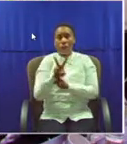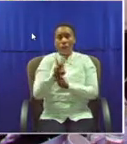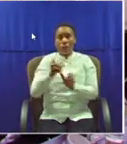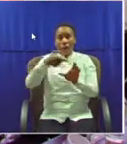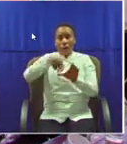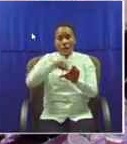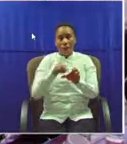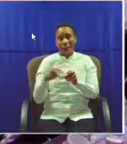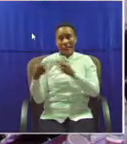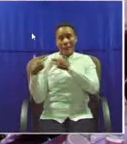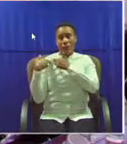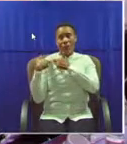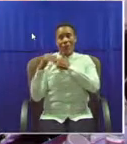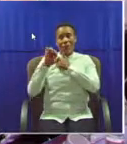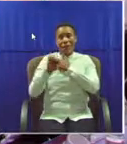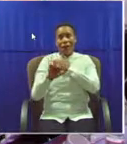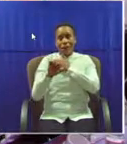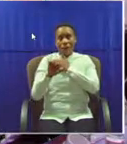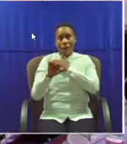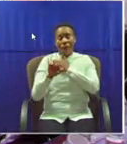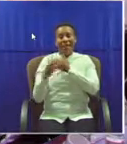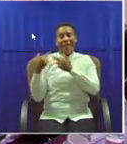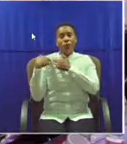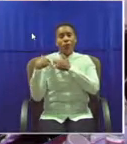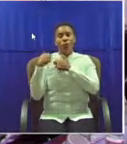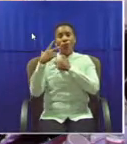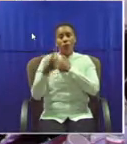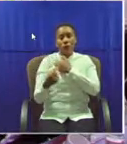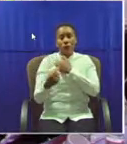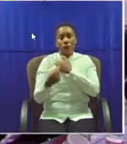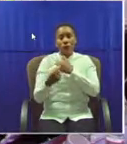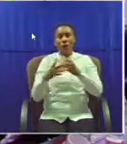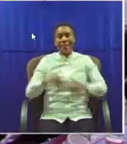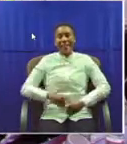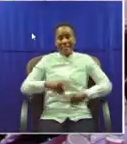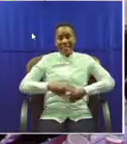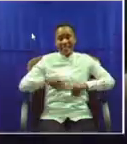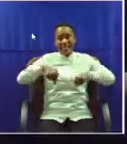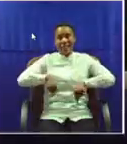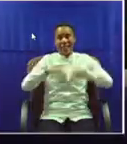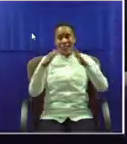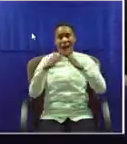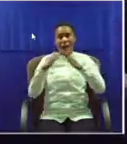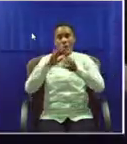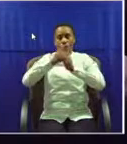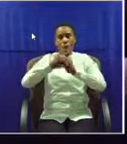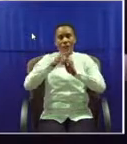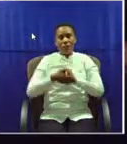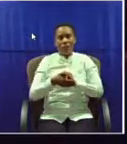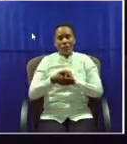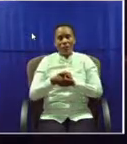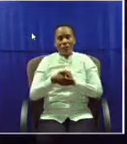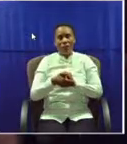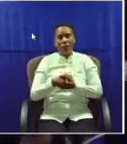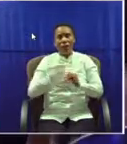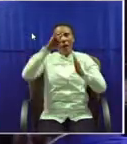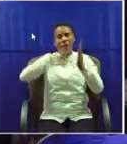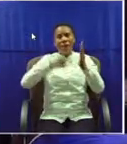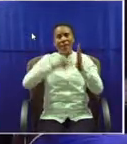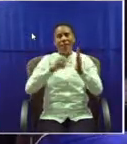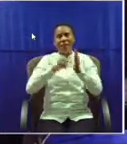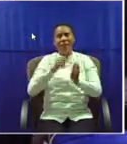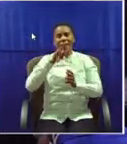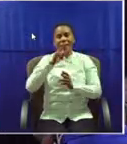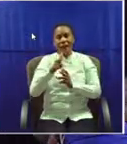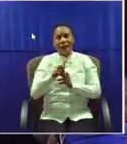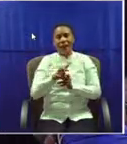your responsibilities, you have the responsibility to uphold the dignity of this house. And we are conveying a message to you,